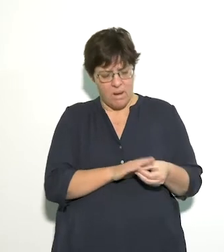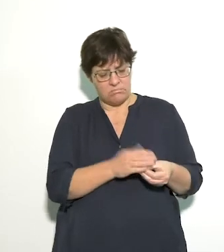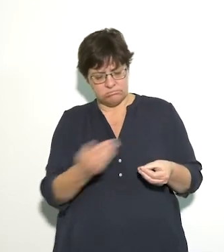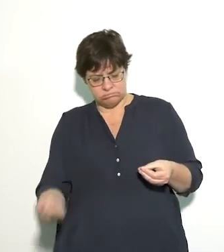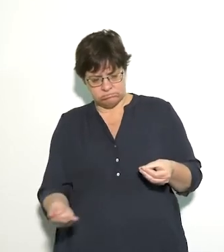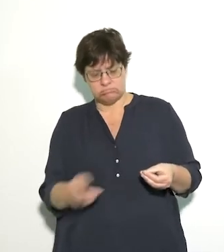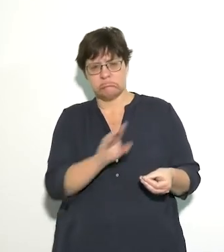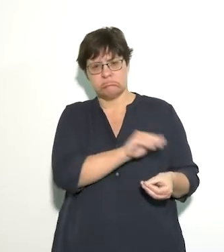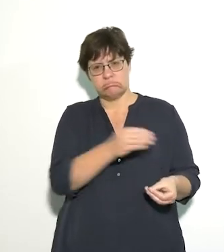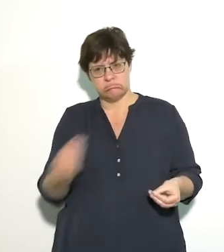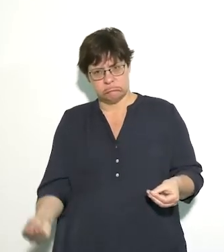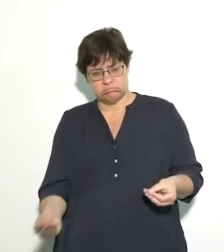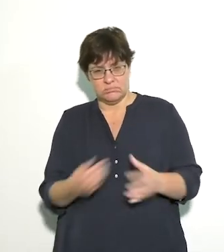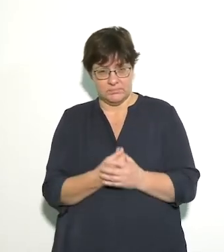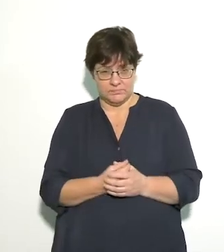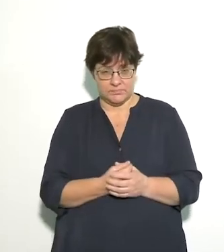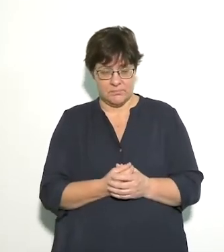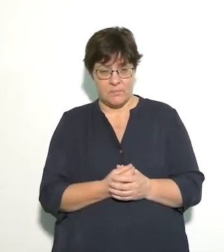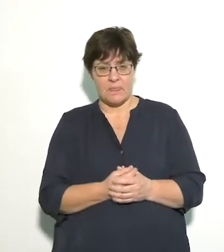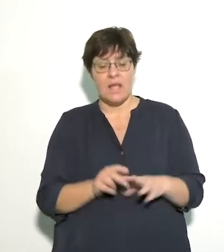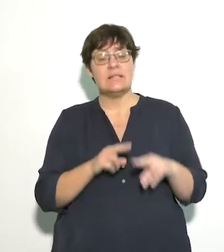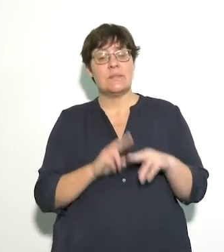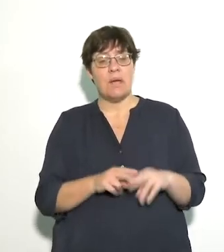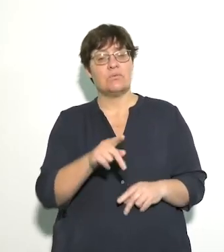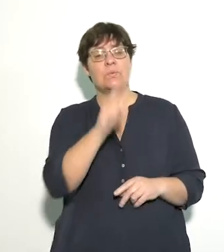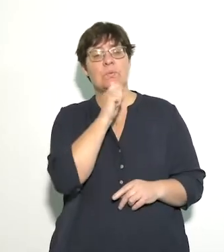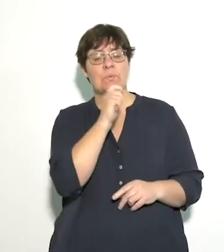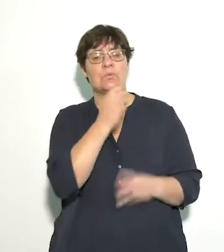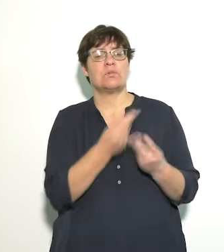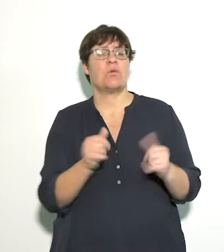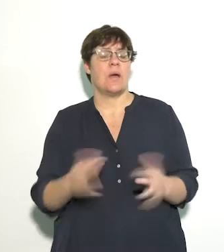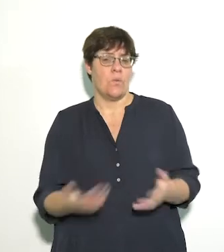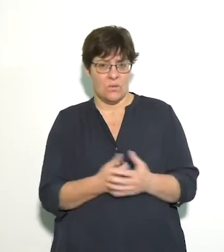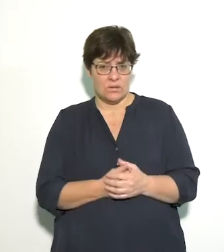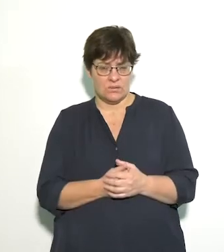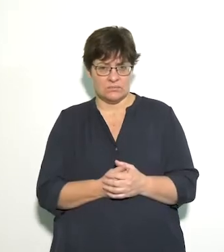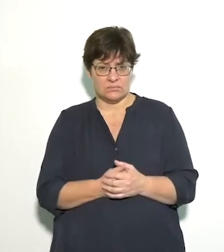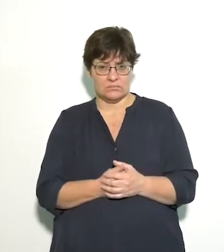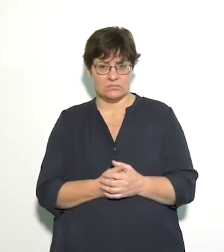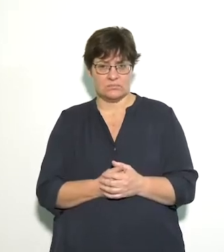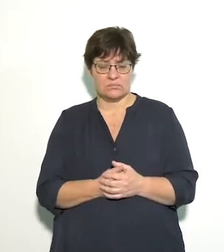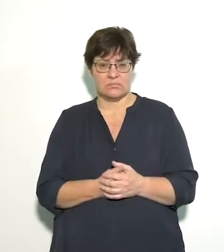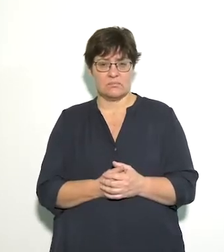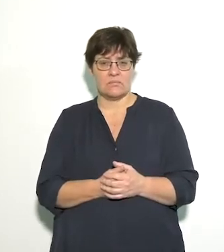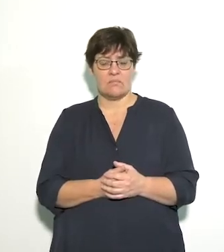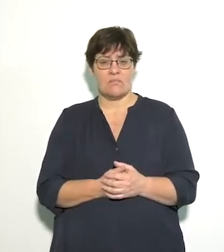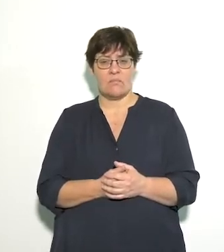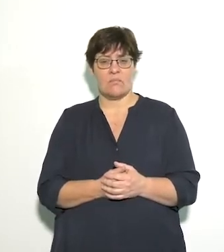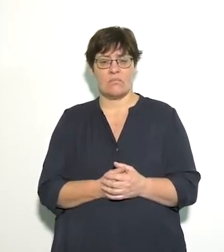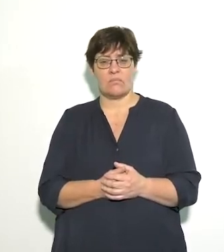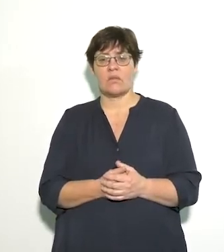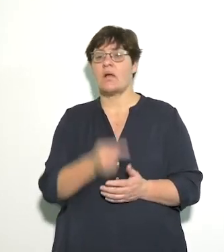third method that I also like is, depending on how you want to use this material in the future, you can always